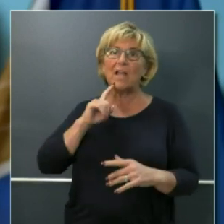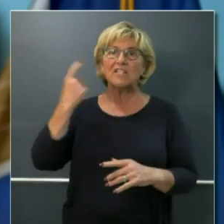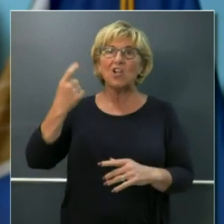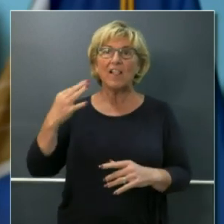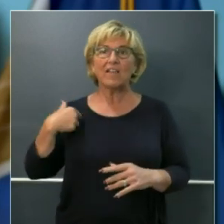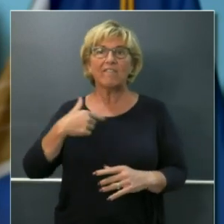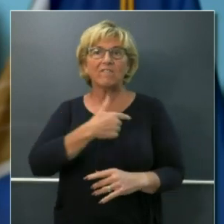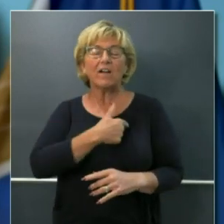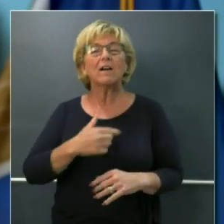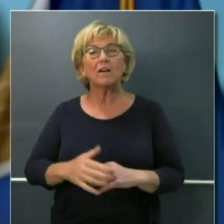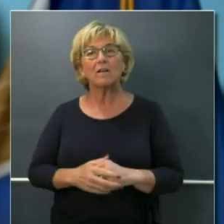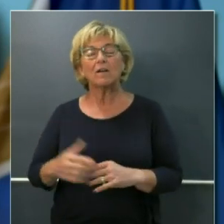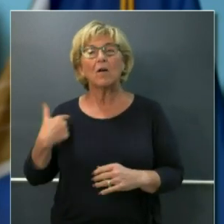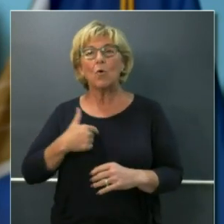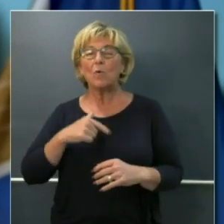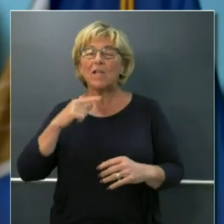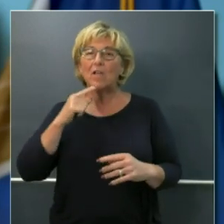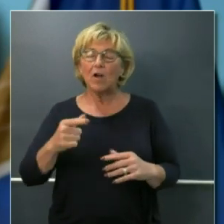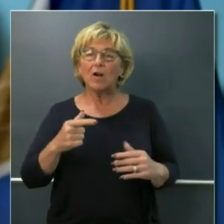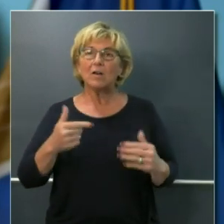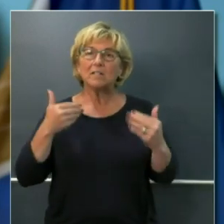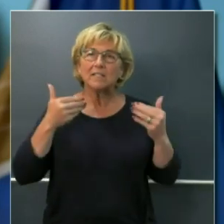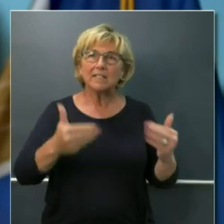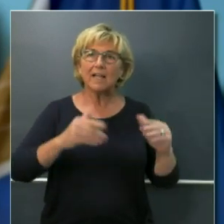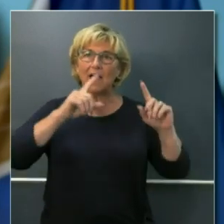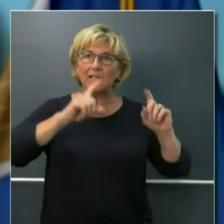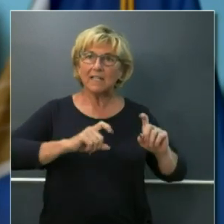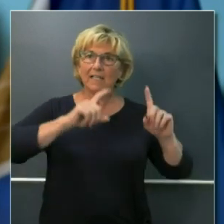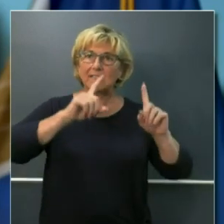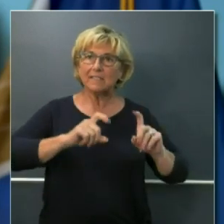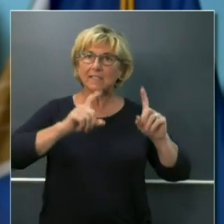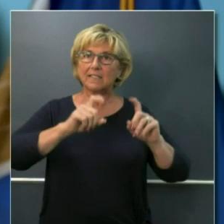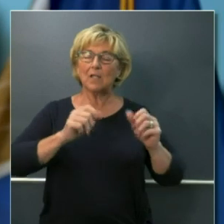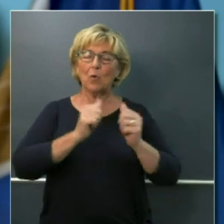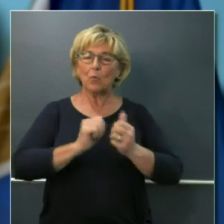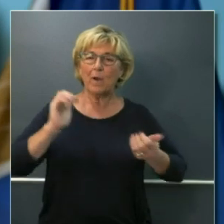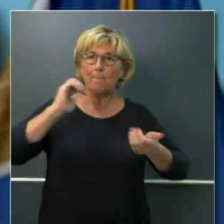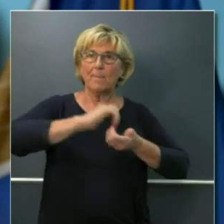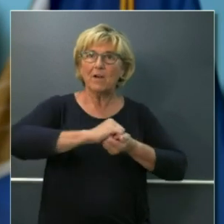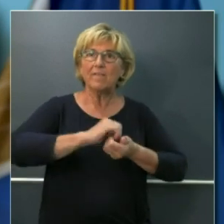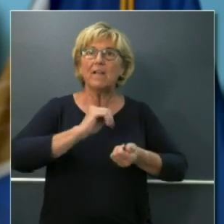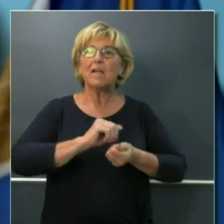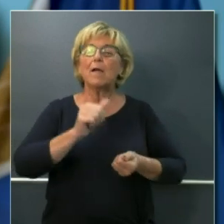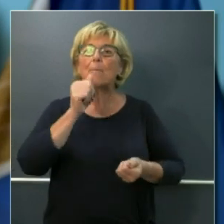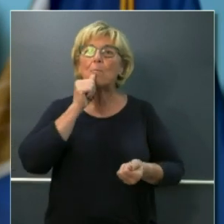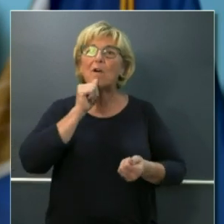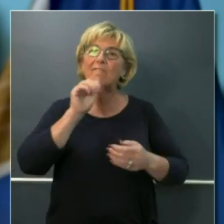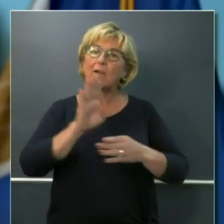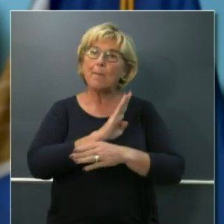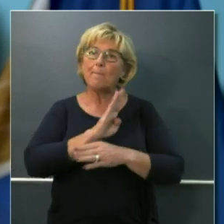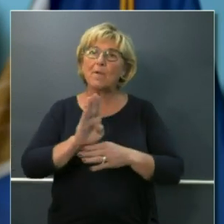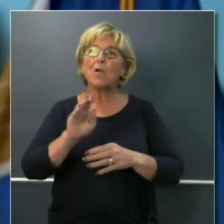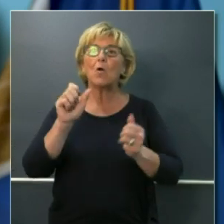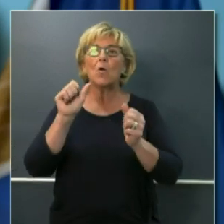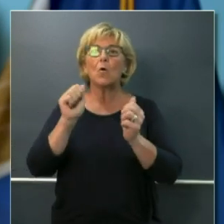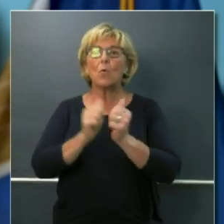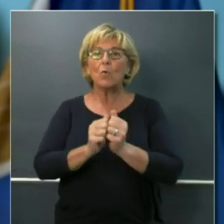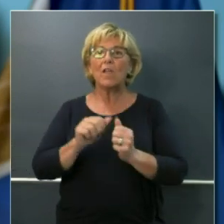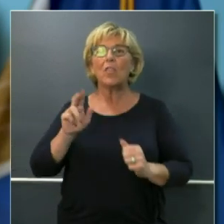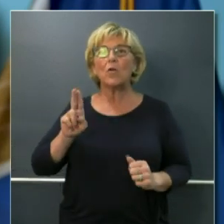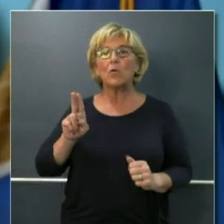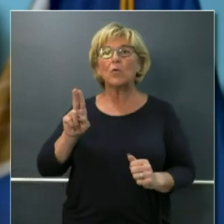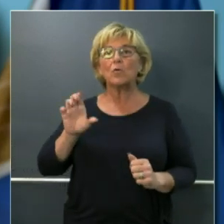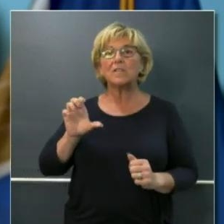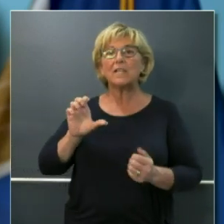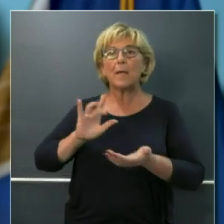country. As a consequence, we are in advanced trials with our partners in the private sector, working with our UC medical centers